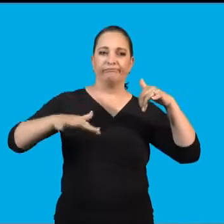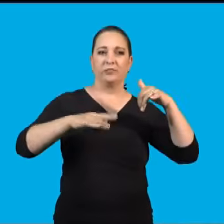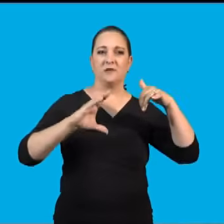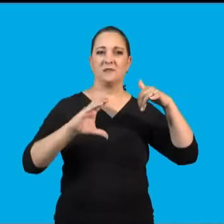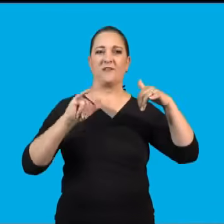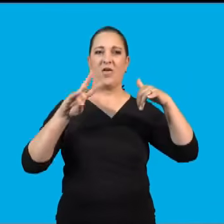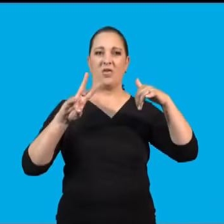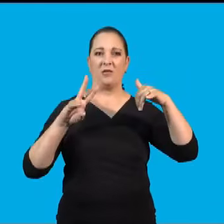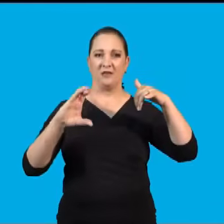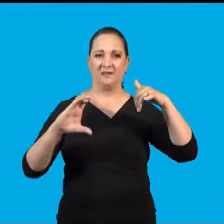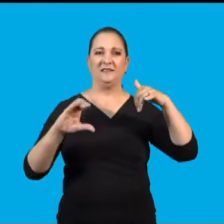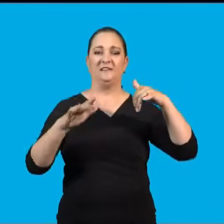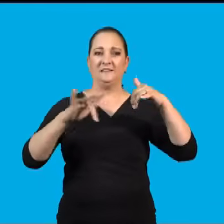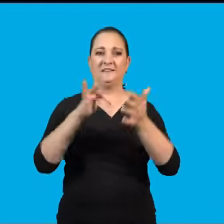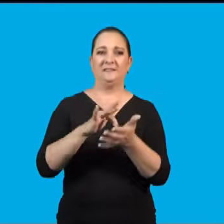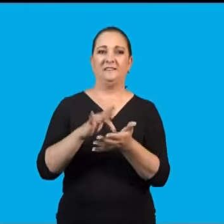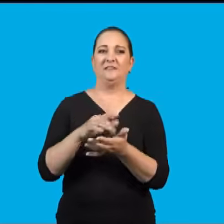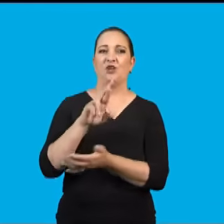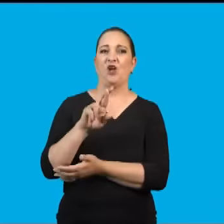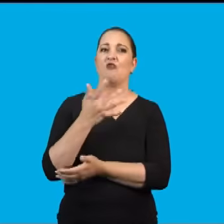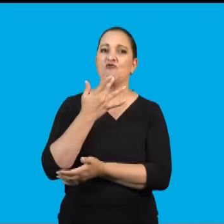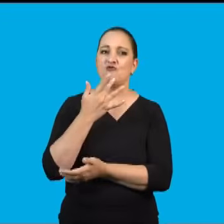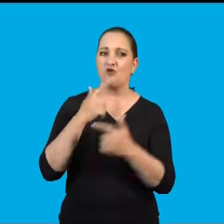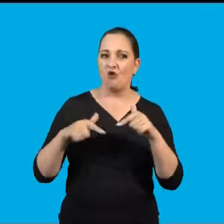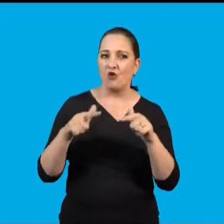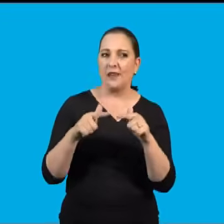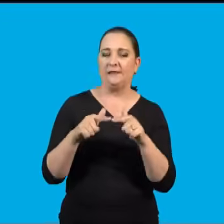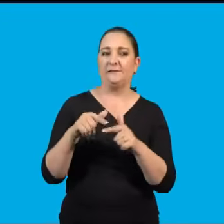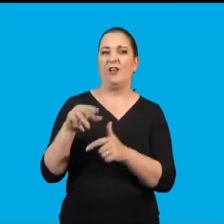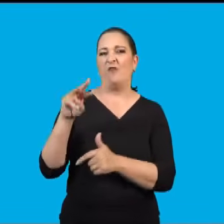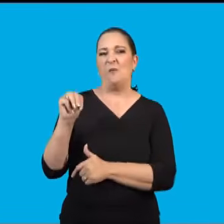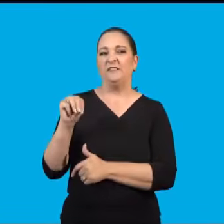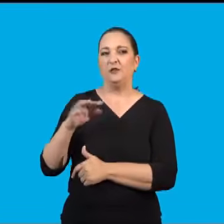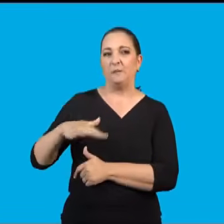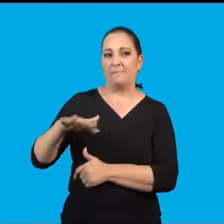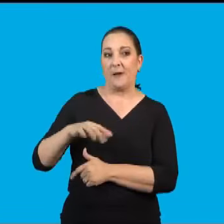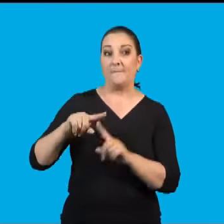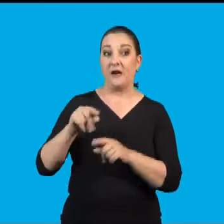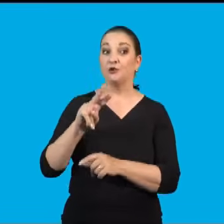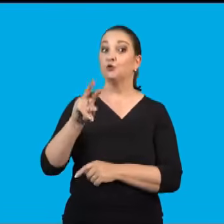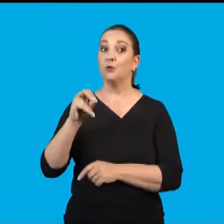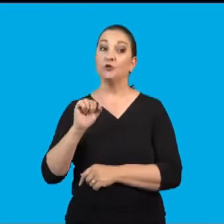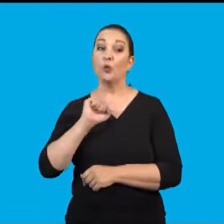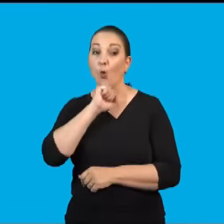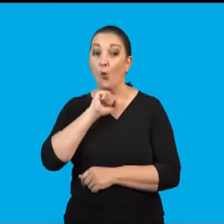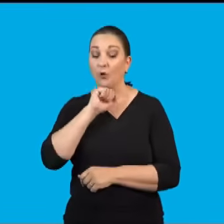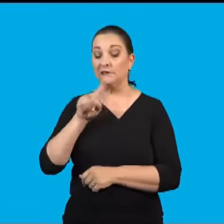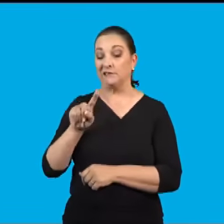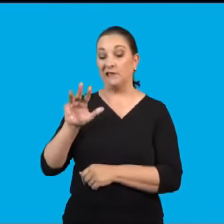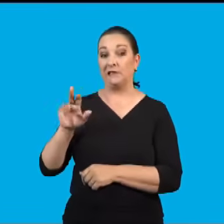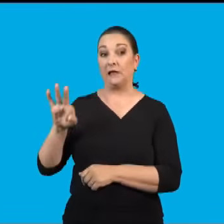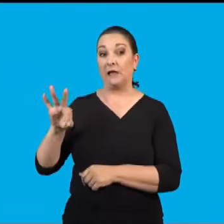Plain on the 20th of August 1983. It focuses on the formation and intentions of the